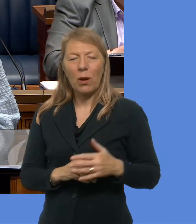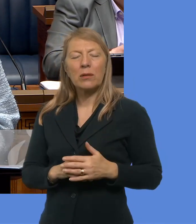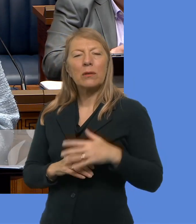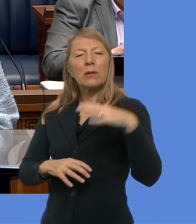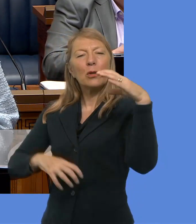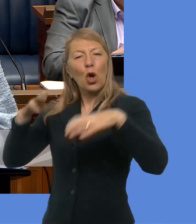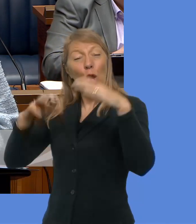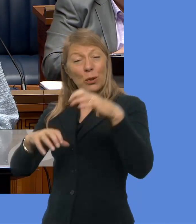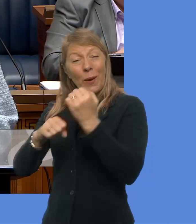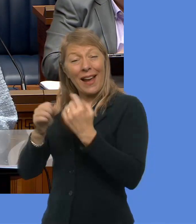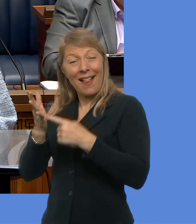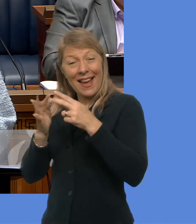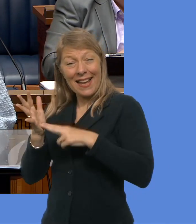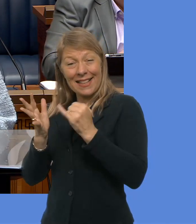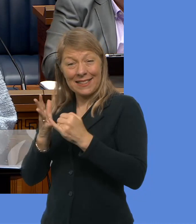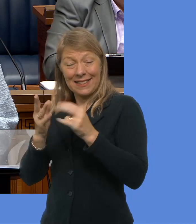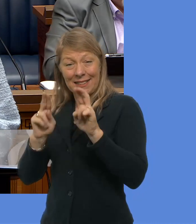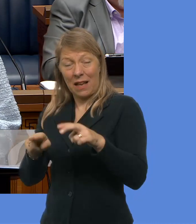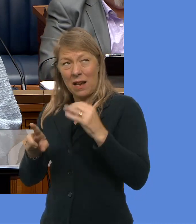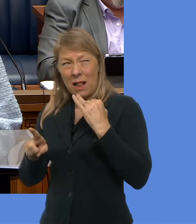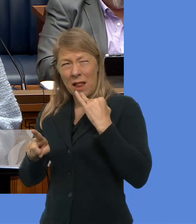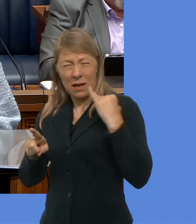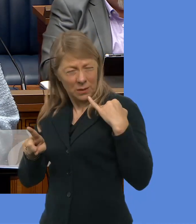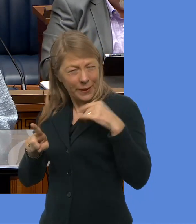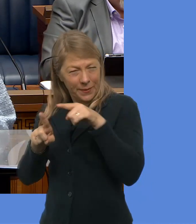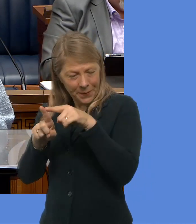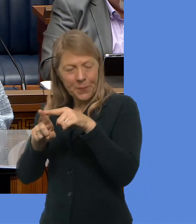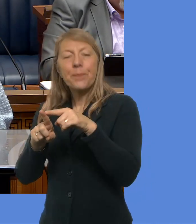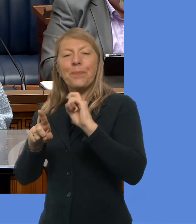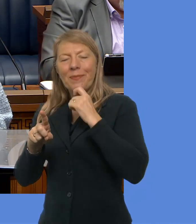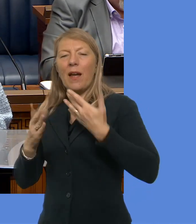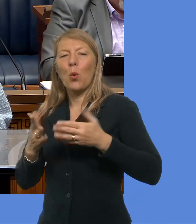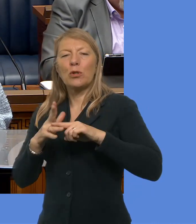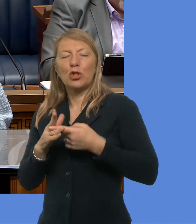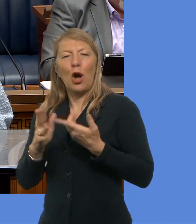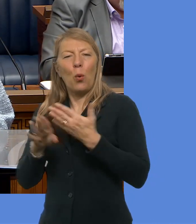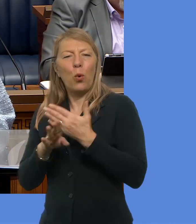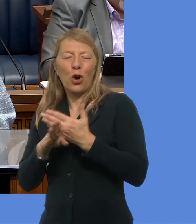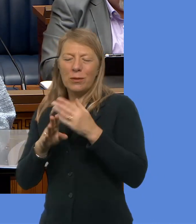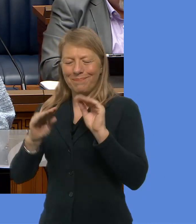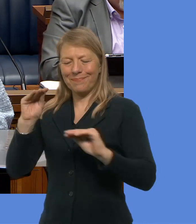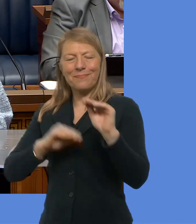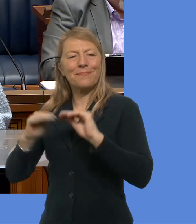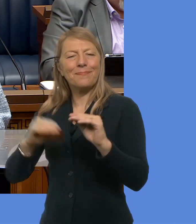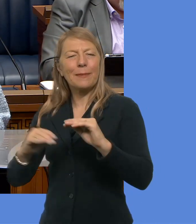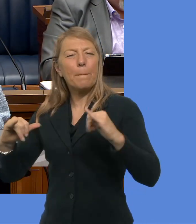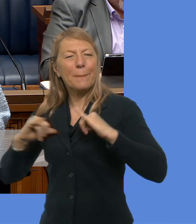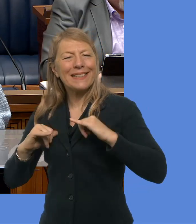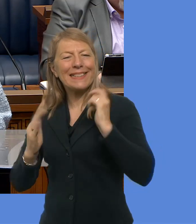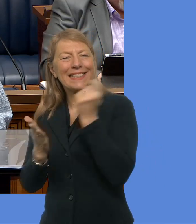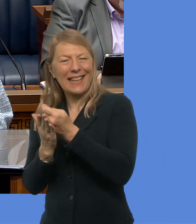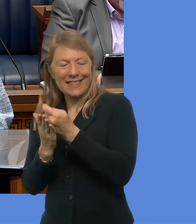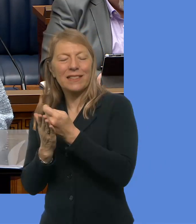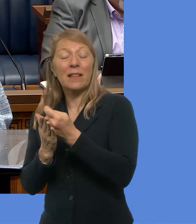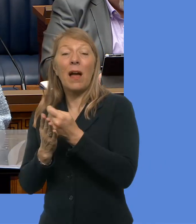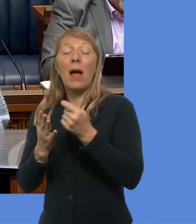heads of terms last week, and it will now begin work on outline business cases to progress towards deal signing, and the Mid-South West growth deal